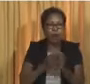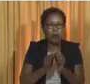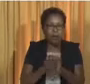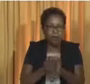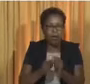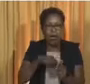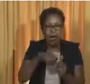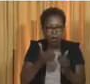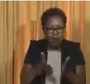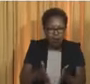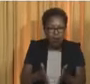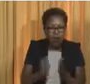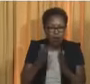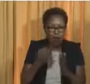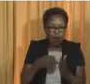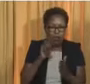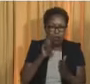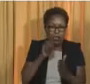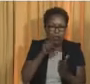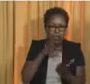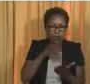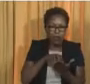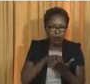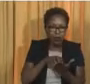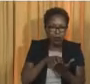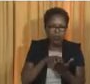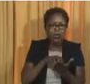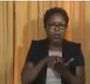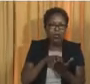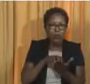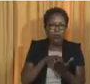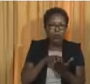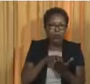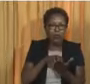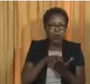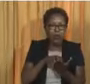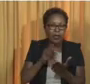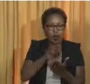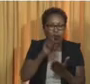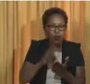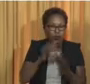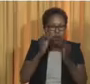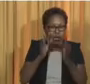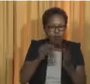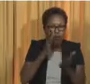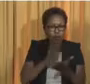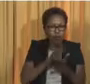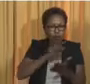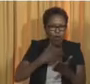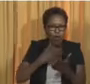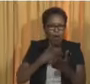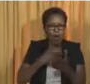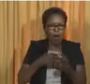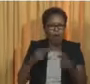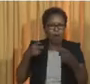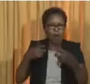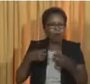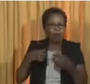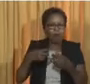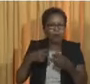of looking at the matter is to ask a pertinent question as to whether there are gaps identified in particular